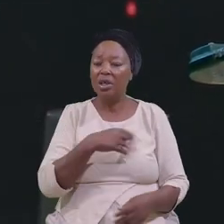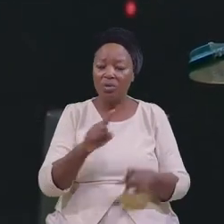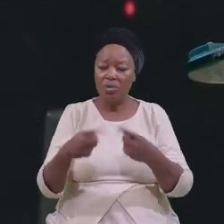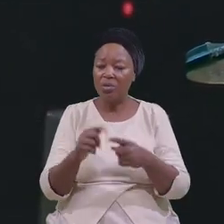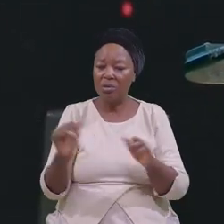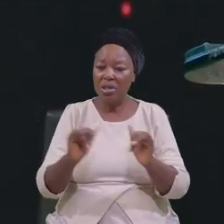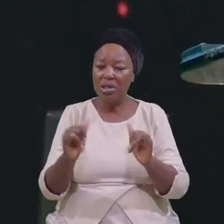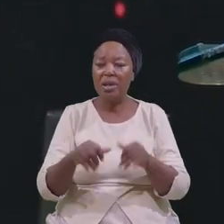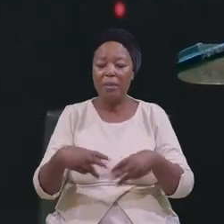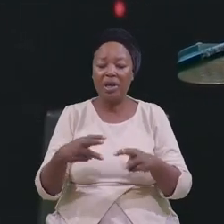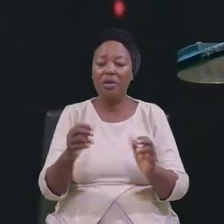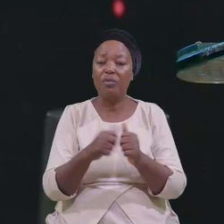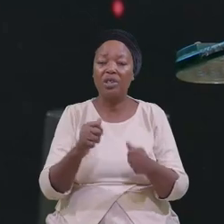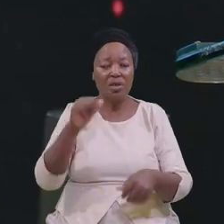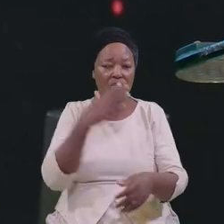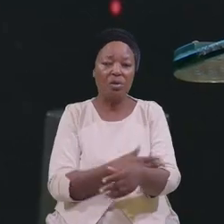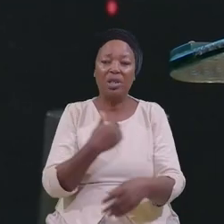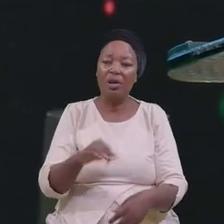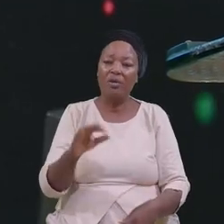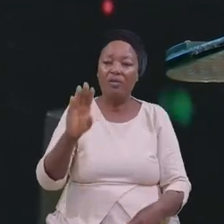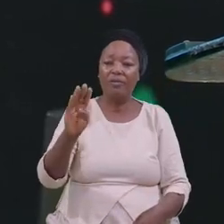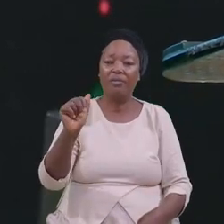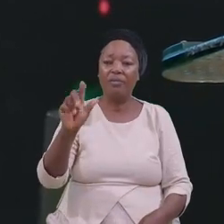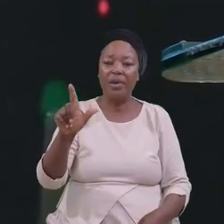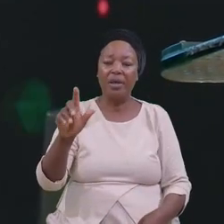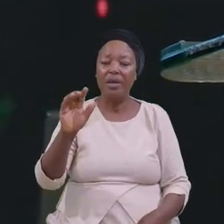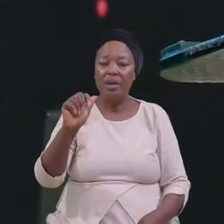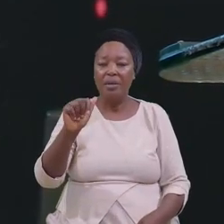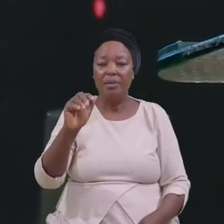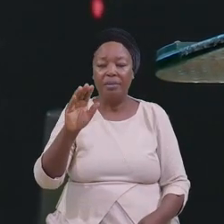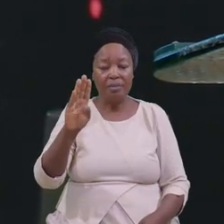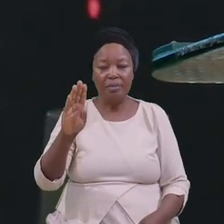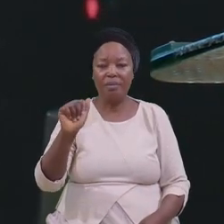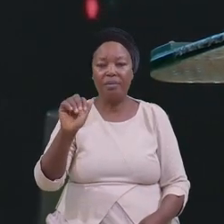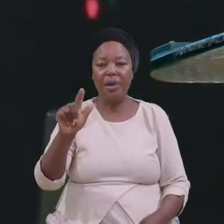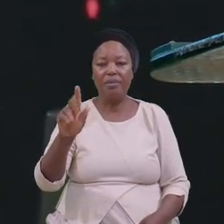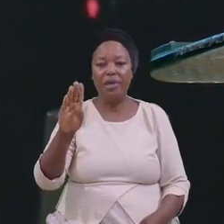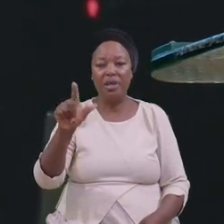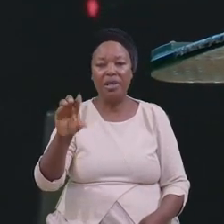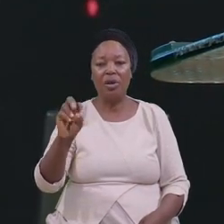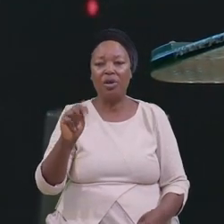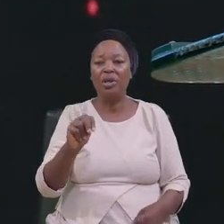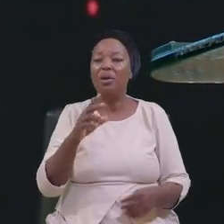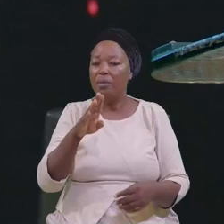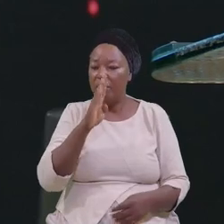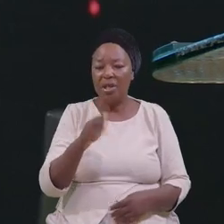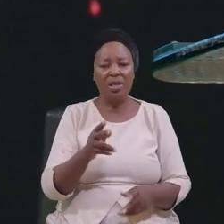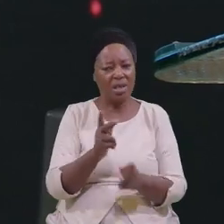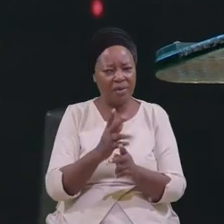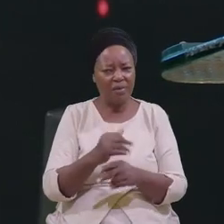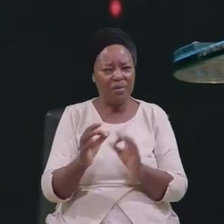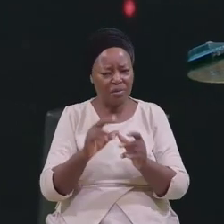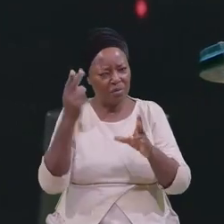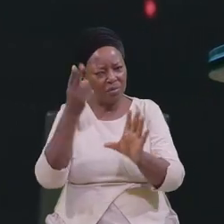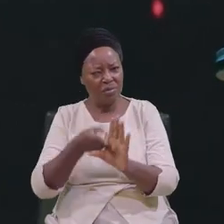the daughters of Babylon, be very careful. If you join them, if you're eating milk with them, because